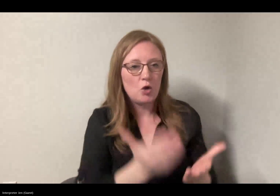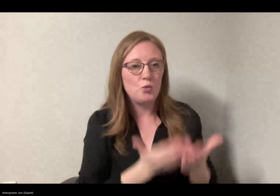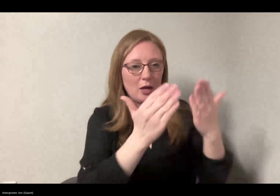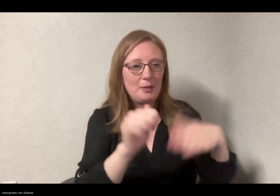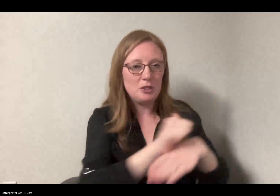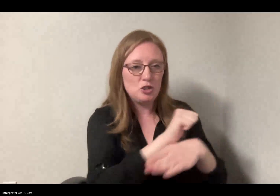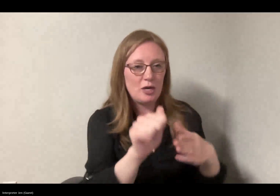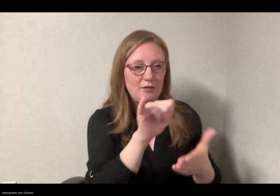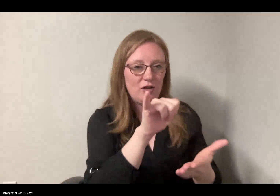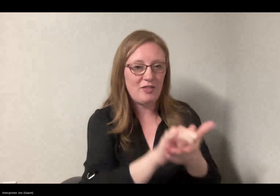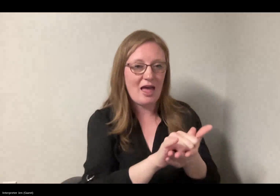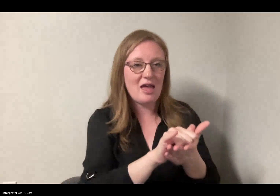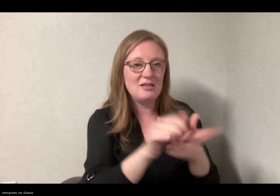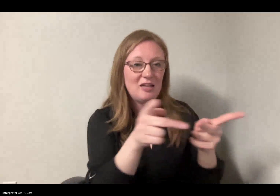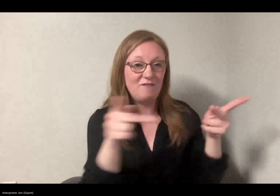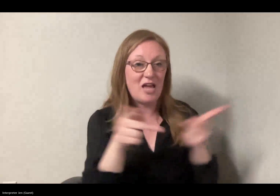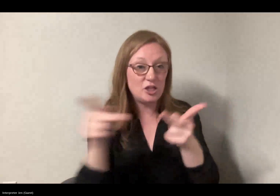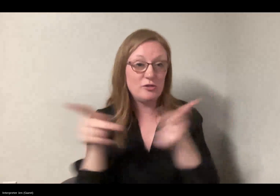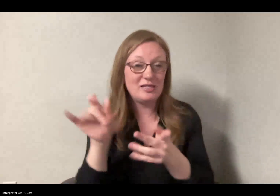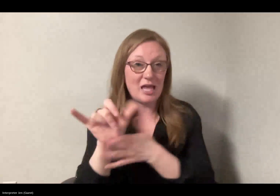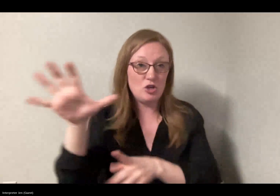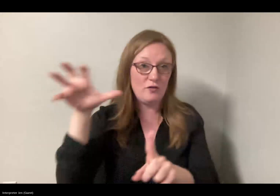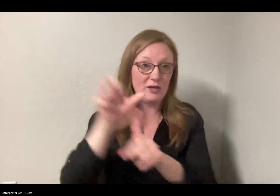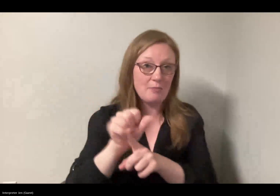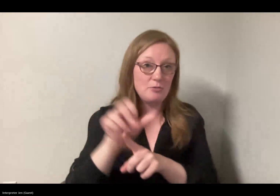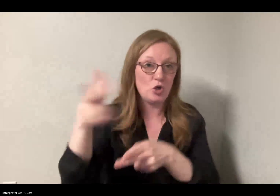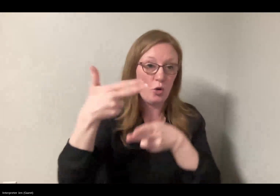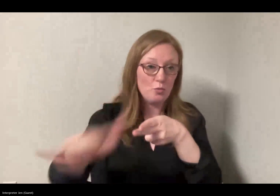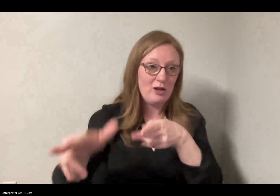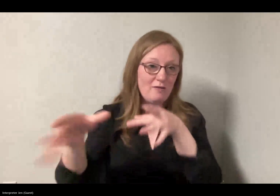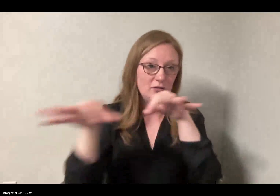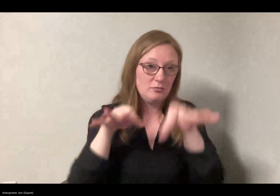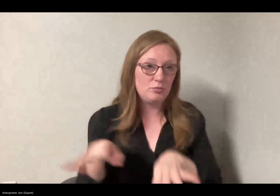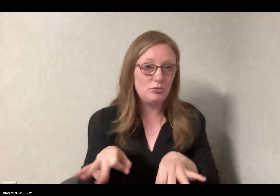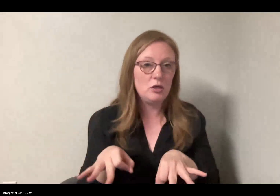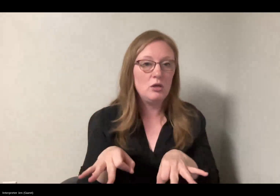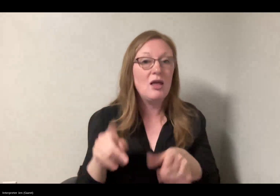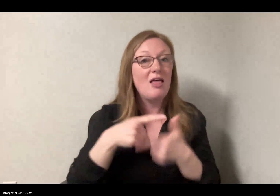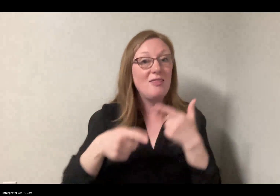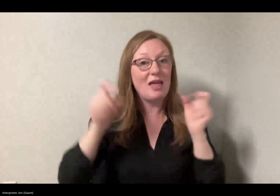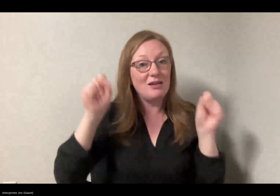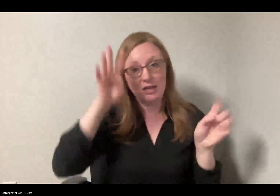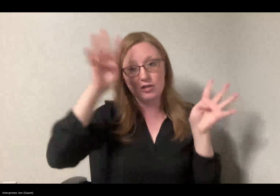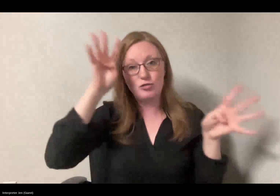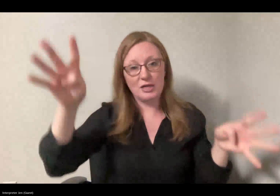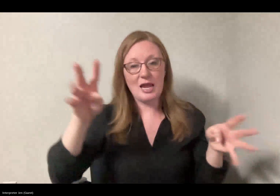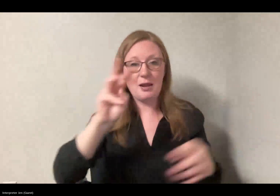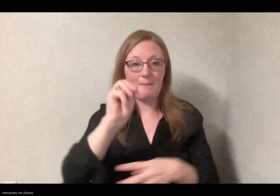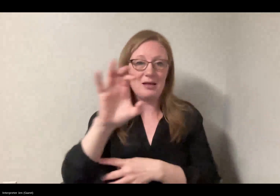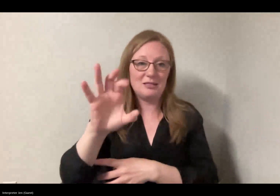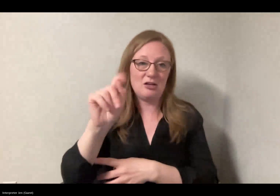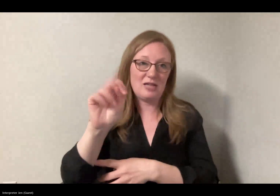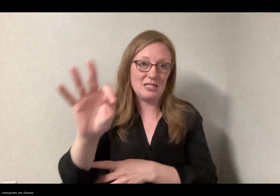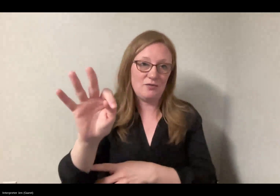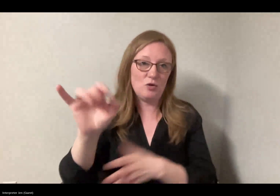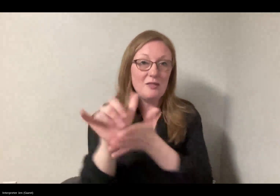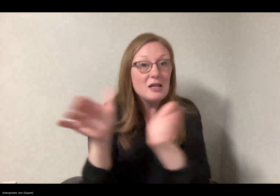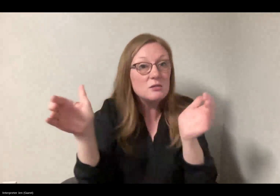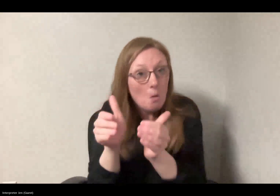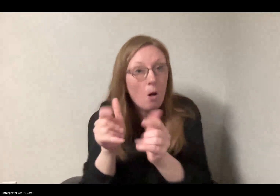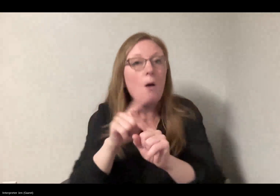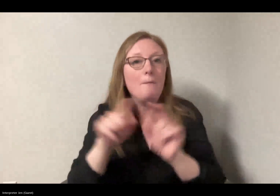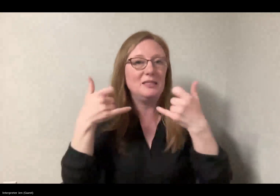training venues that you've captured in your brief, to create a mass care task force that's small but